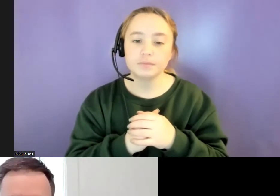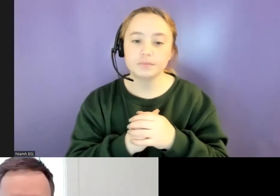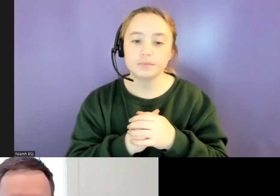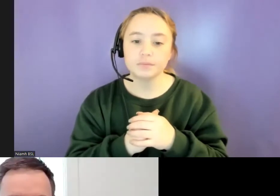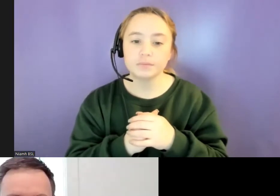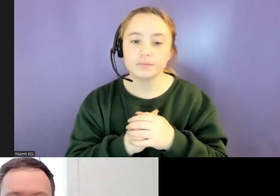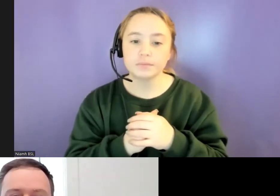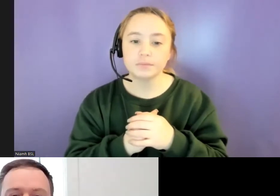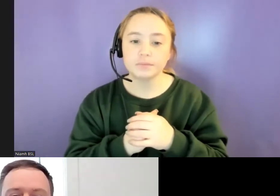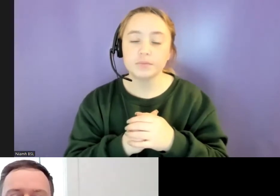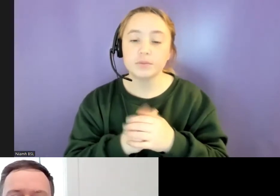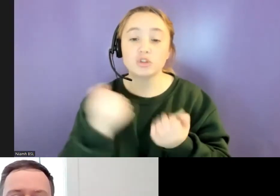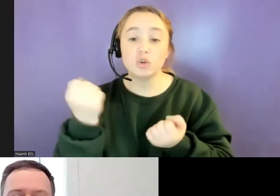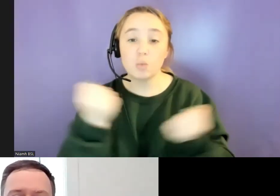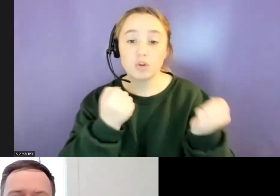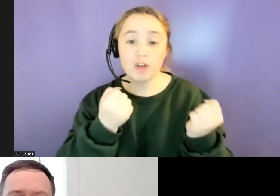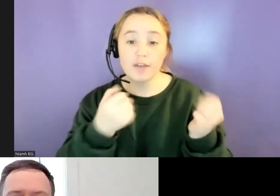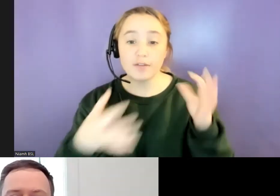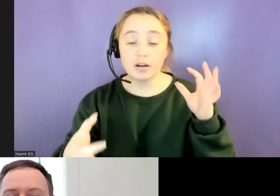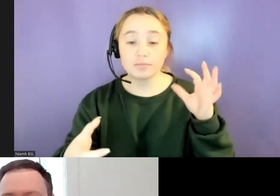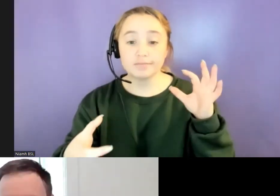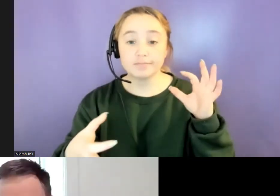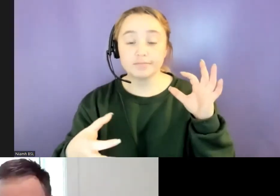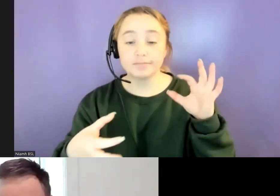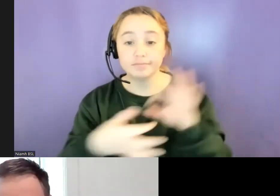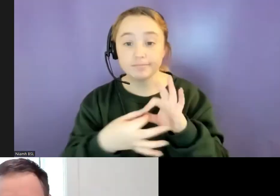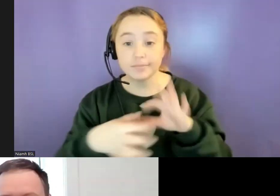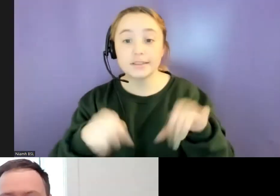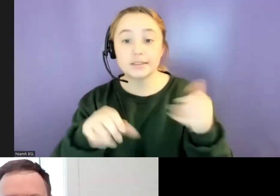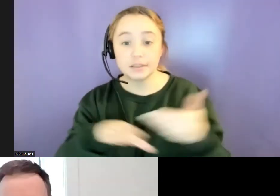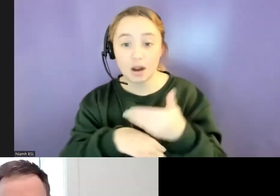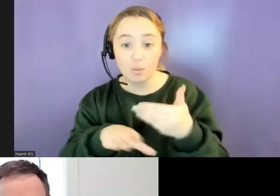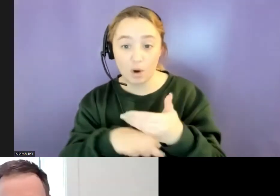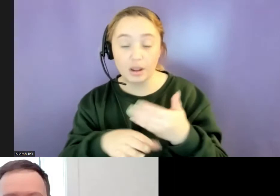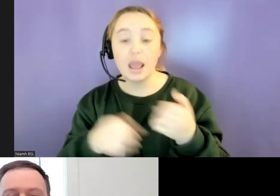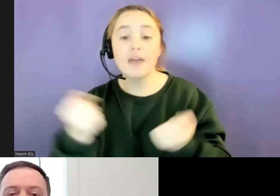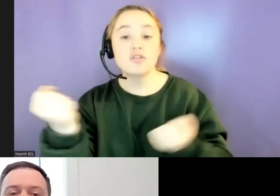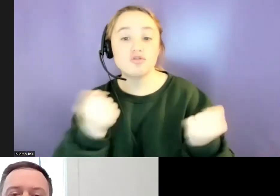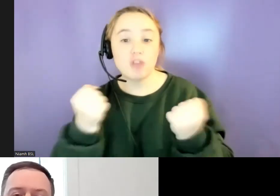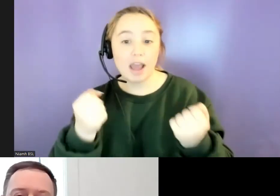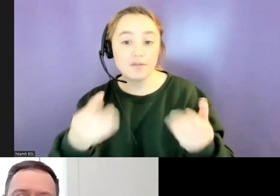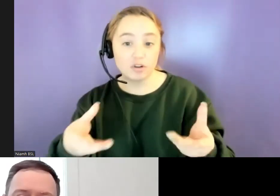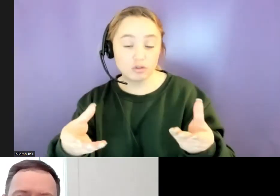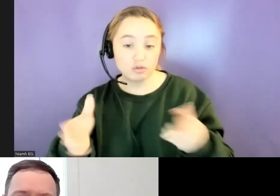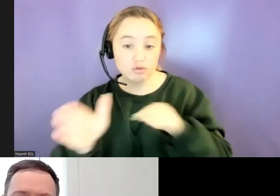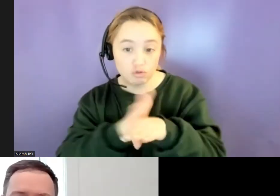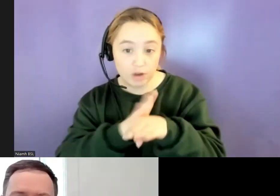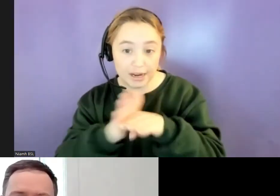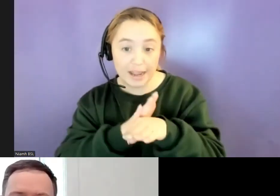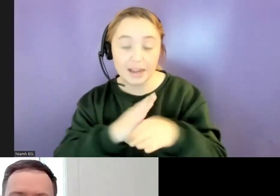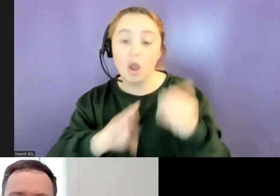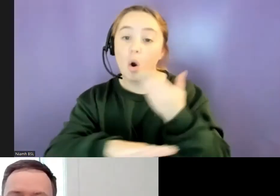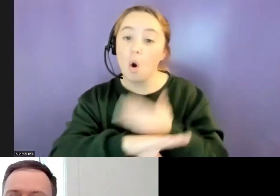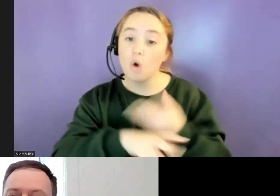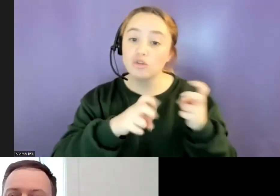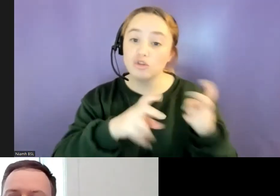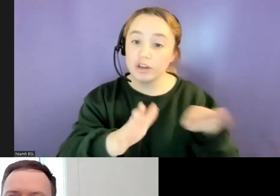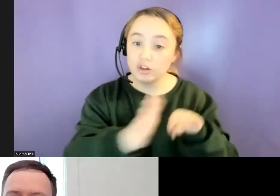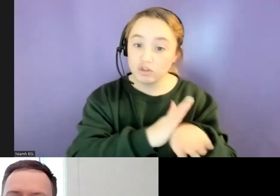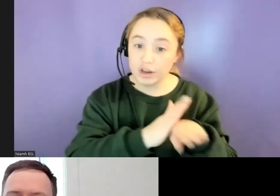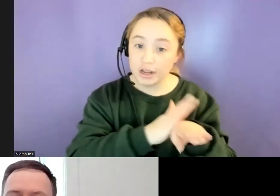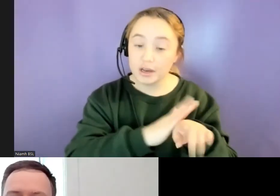joining the business, they, as well as driver training and on-street training, they will go through a